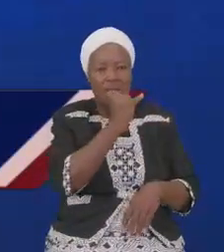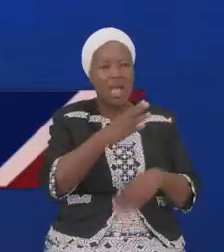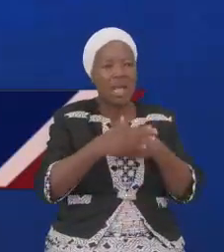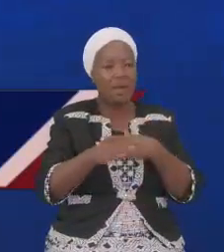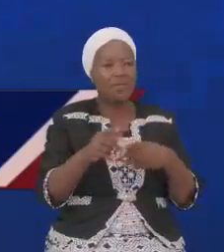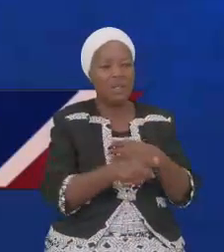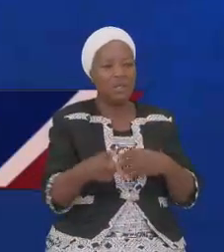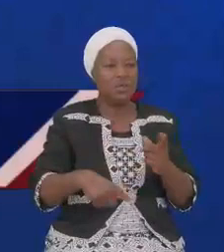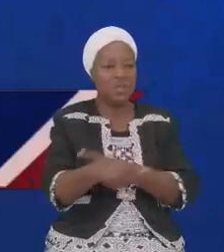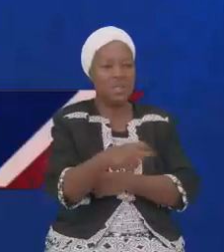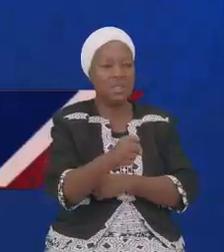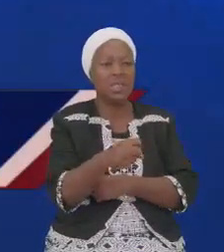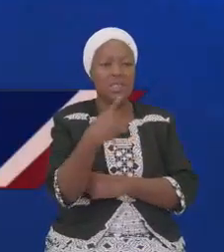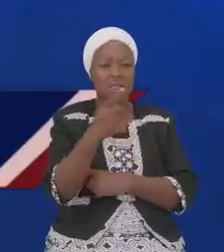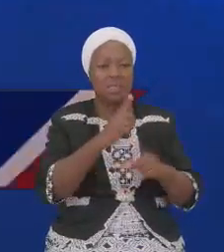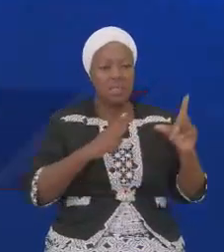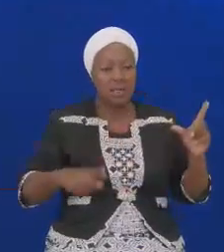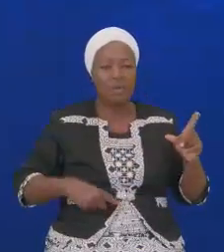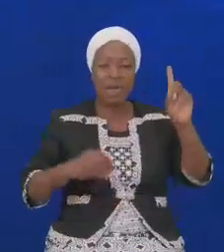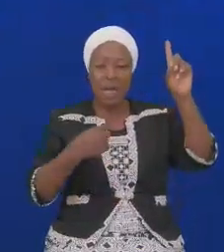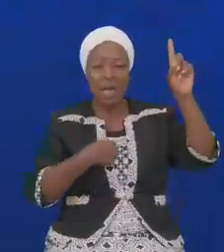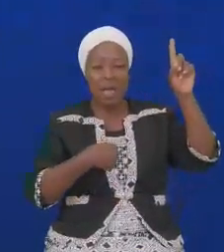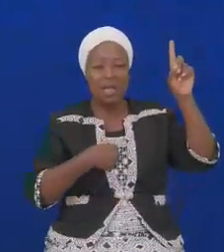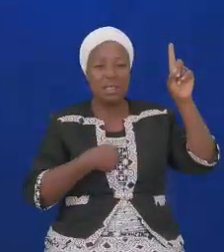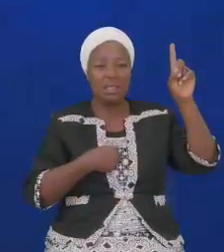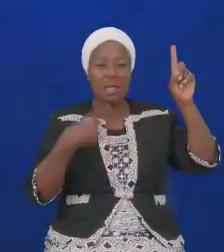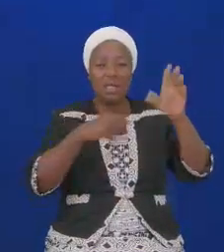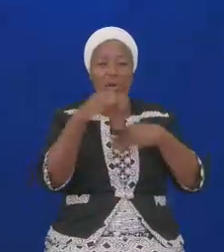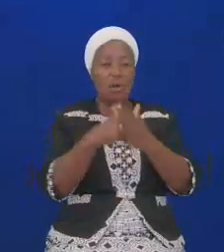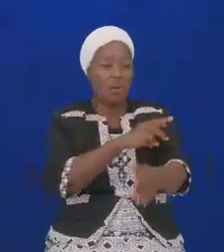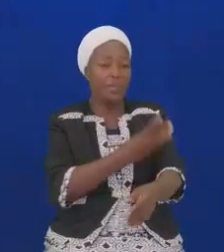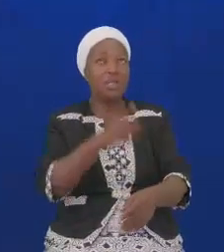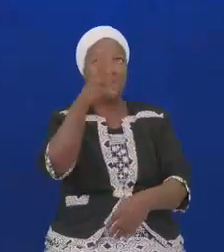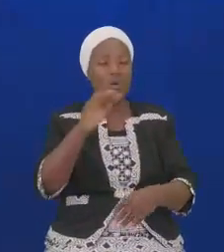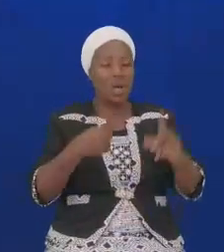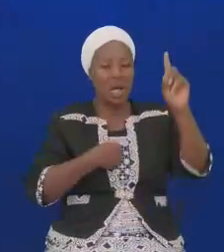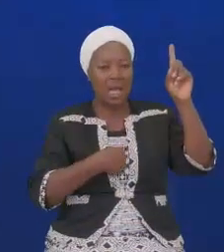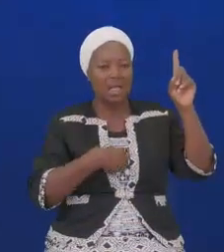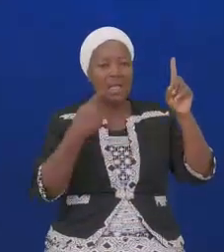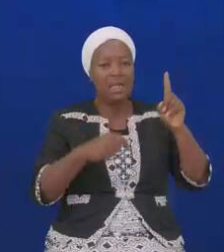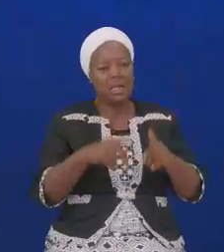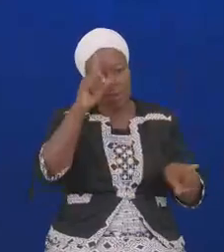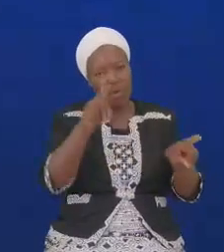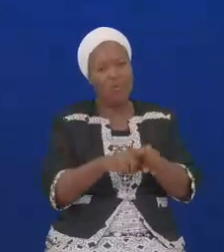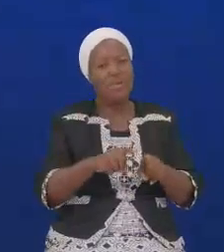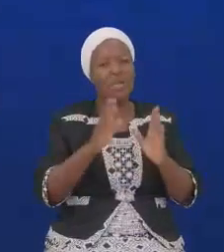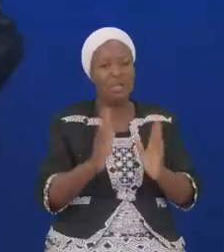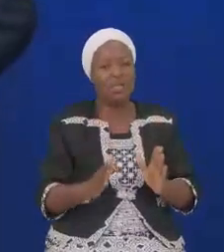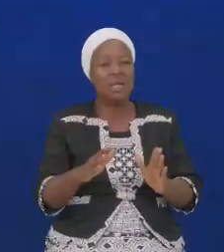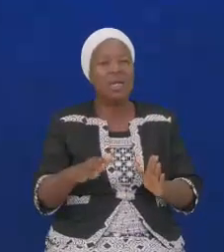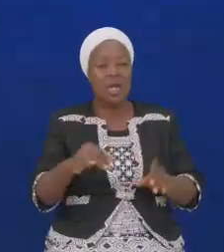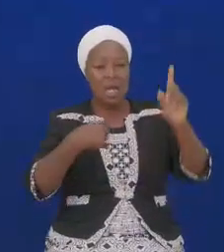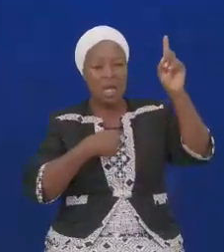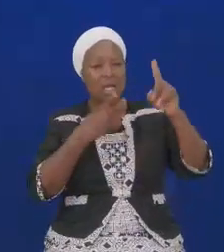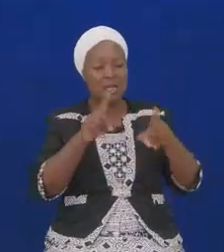after those days, says the Lord. I, the Almighty God, I, the covenanter, I, the